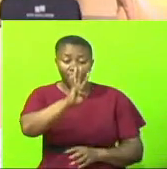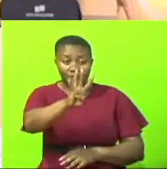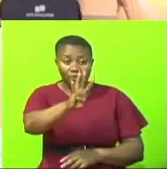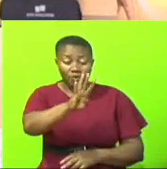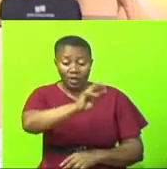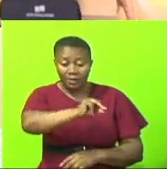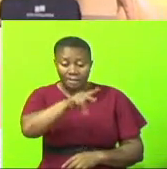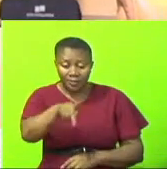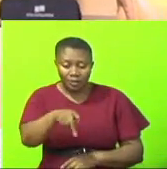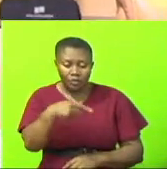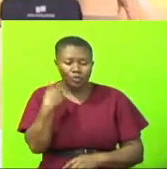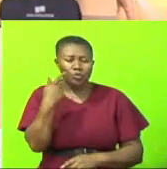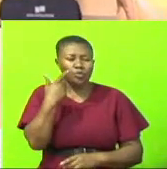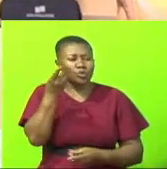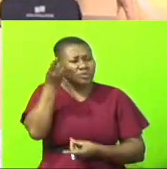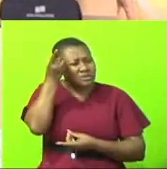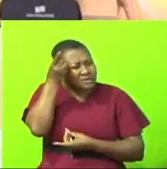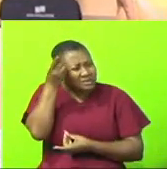taken steps